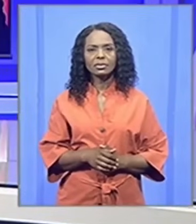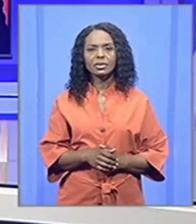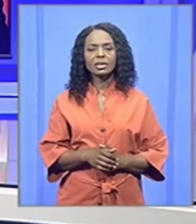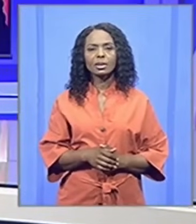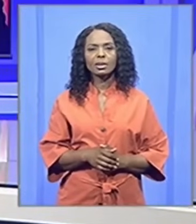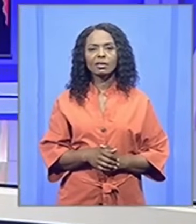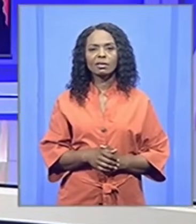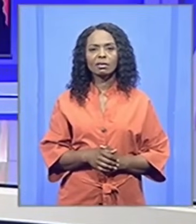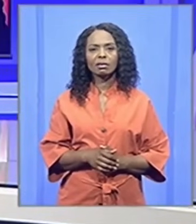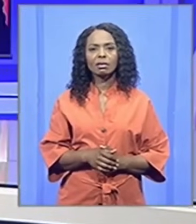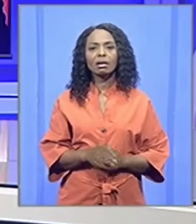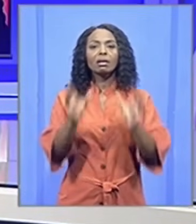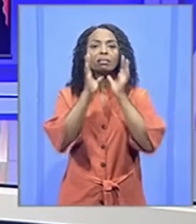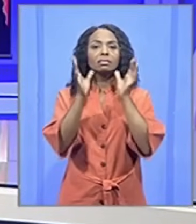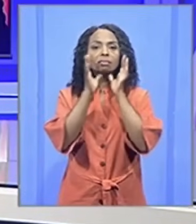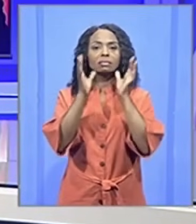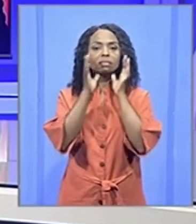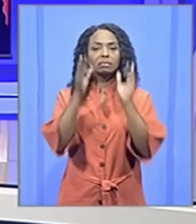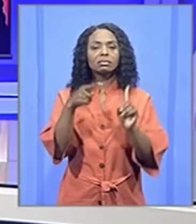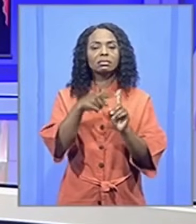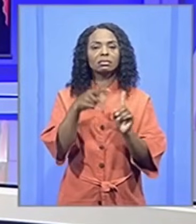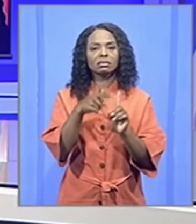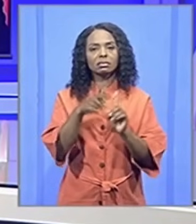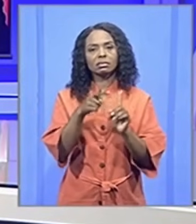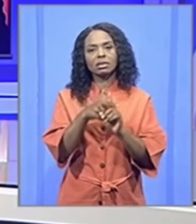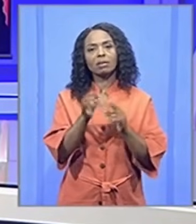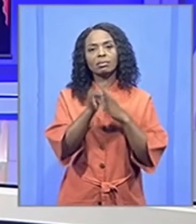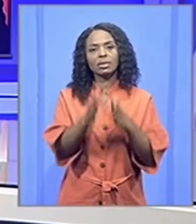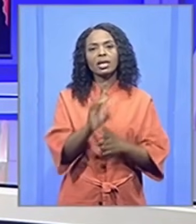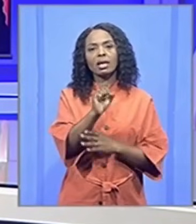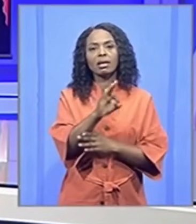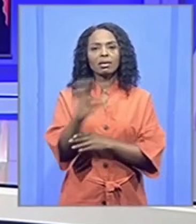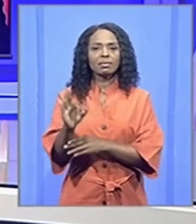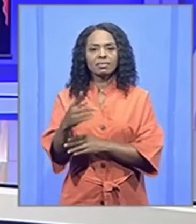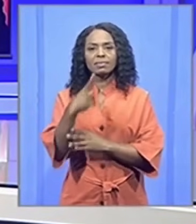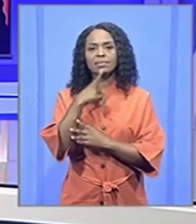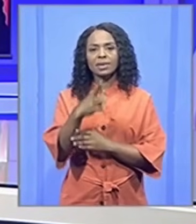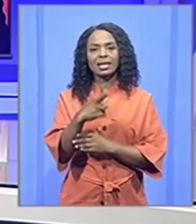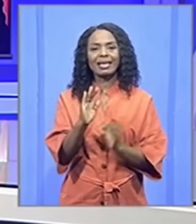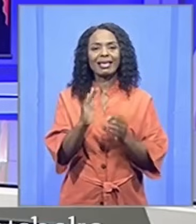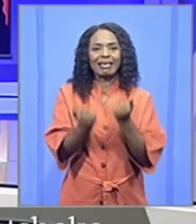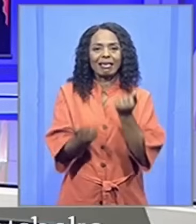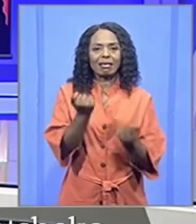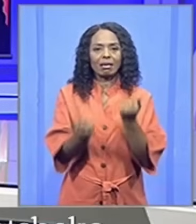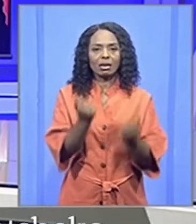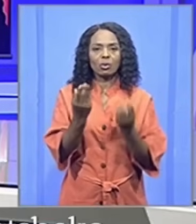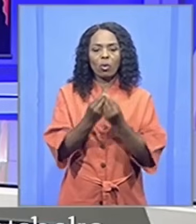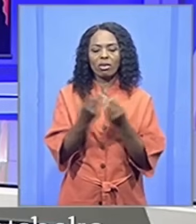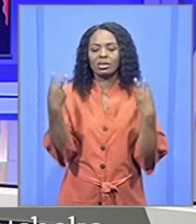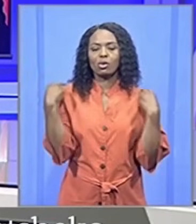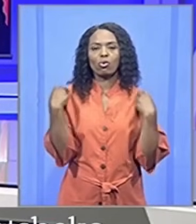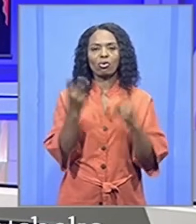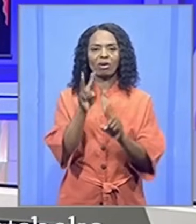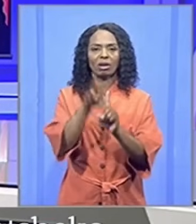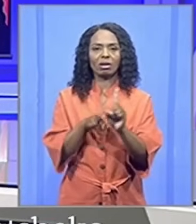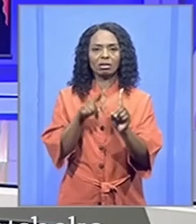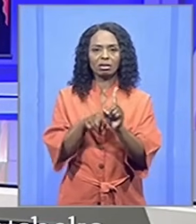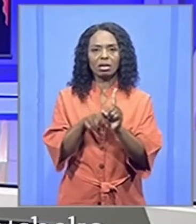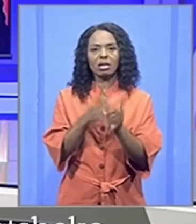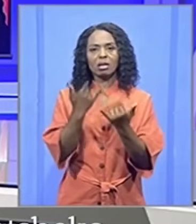Maiteko a moetapele wa EFF Julius Malema a go hlotla gore molato wa gagwe go tee le mohlapetši wa gagwe ya go